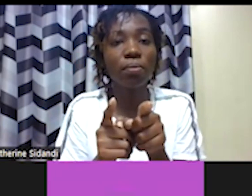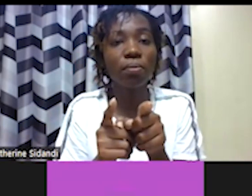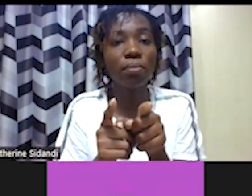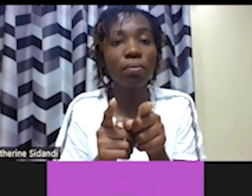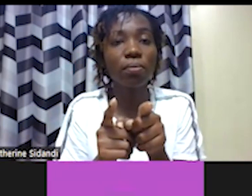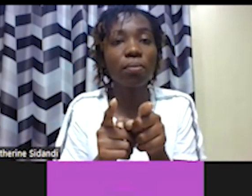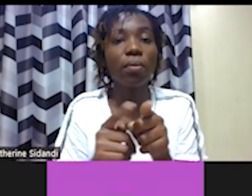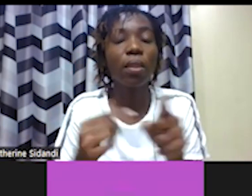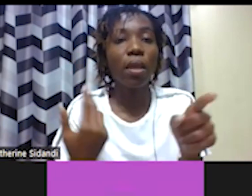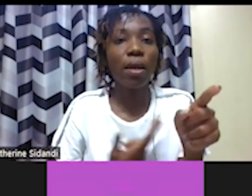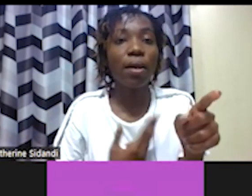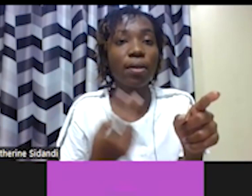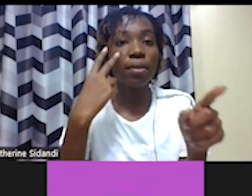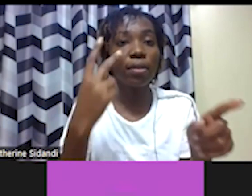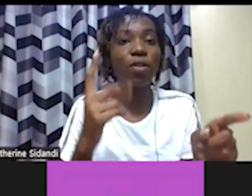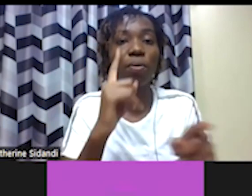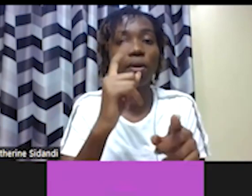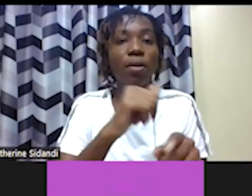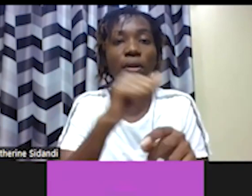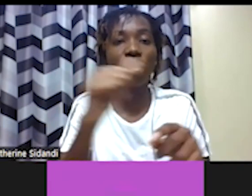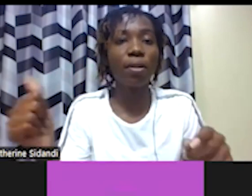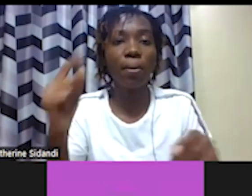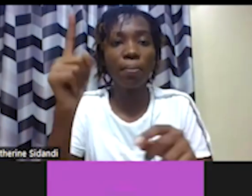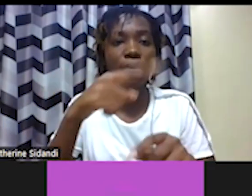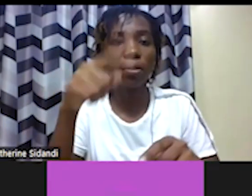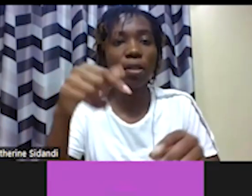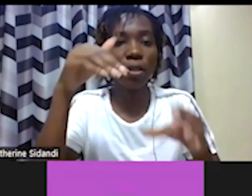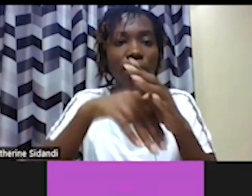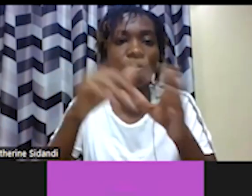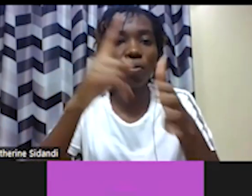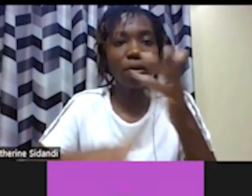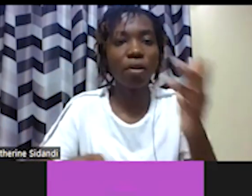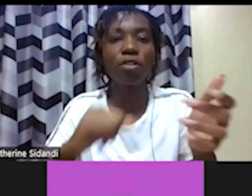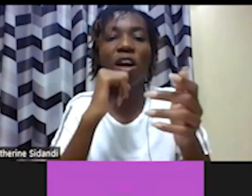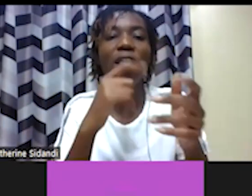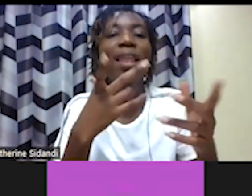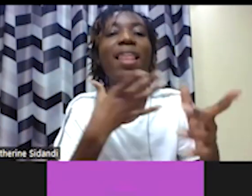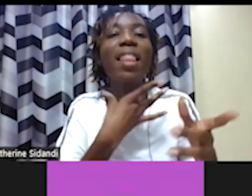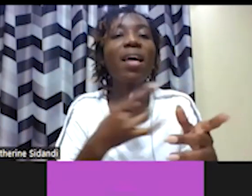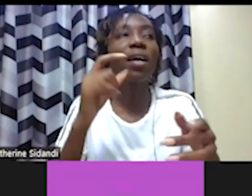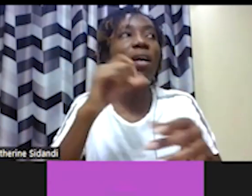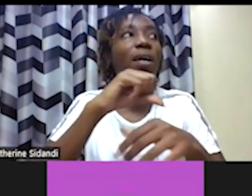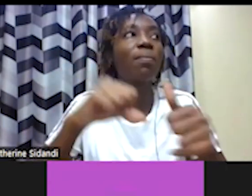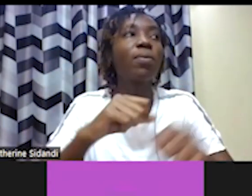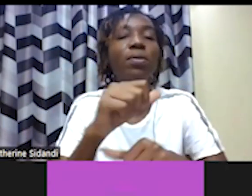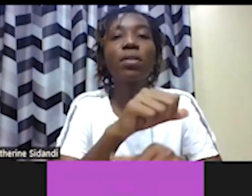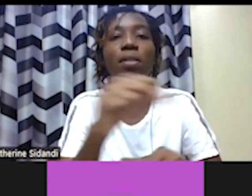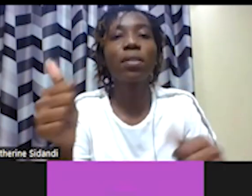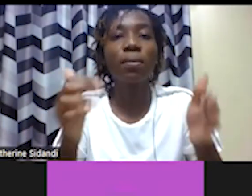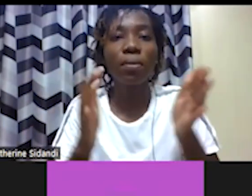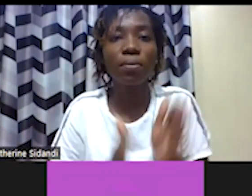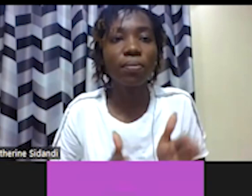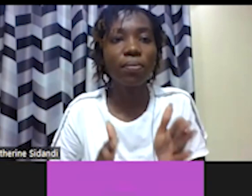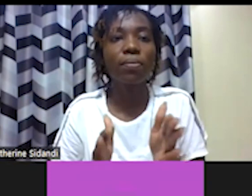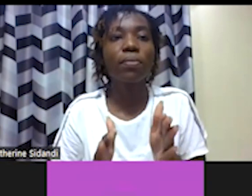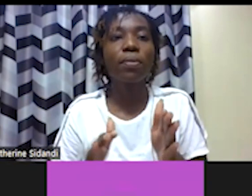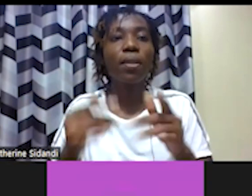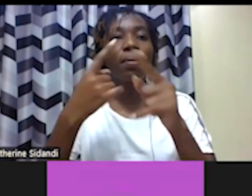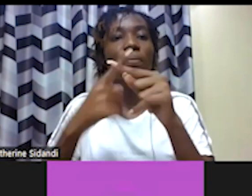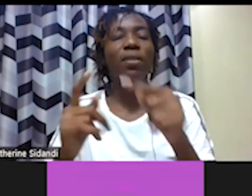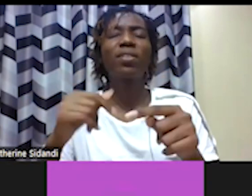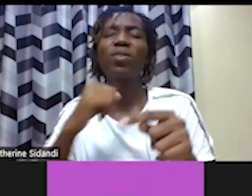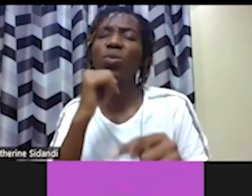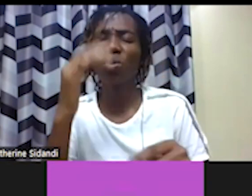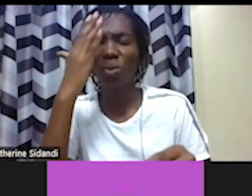we see each other's mistakes in what we don't like about the other one. I don't know how to put it, but in psychology,